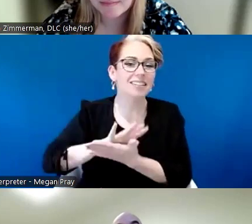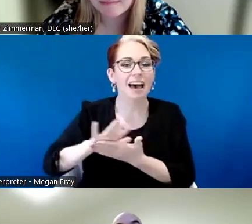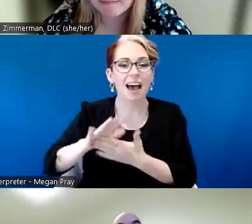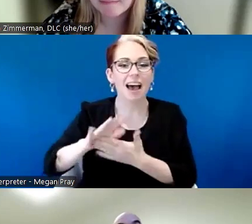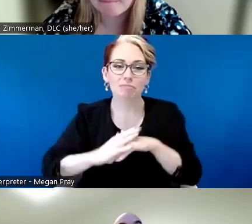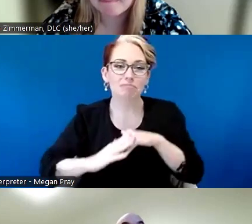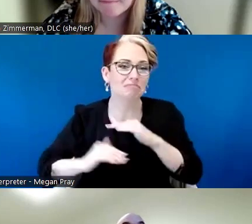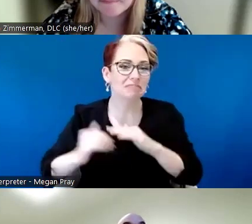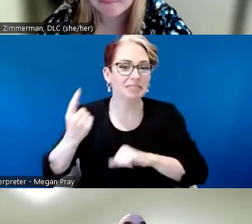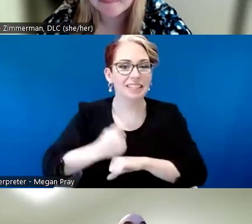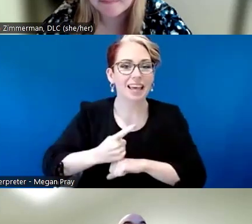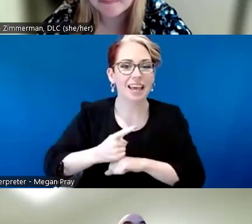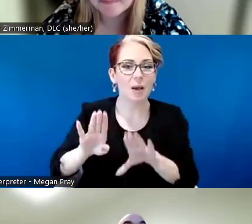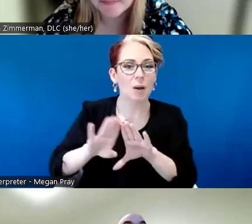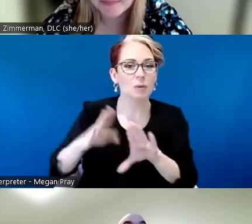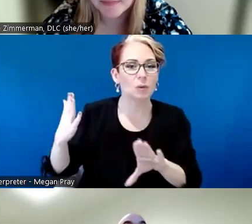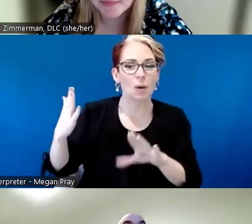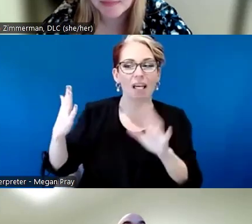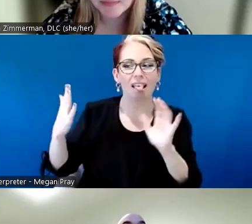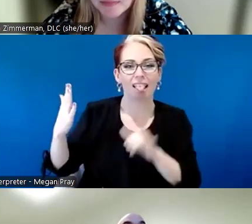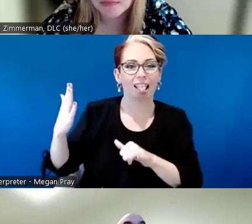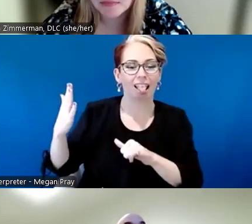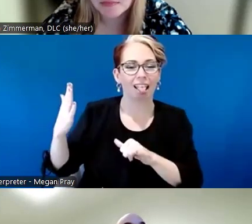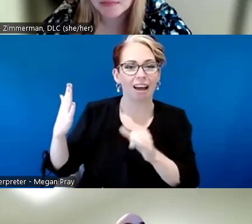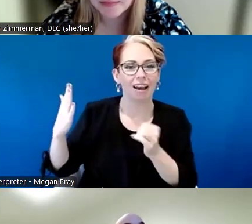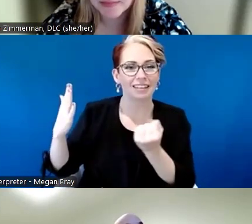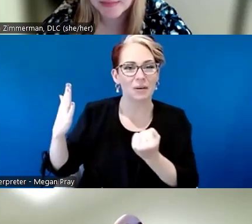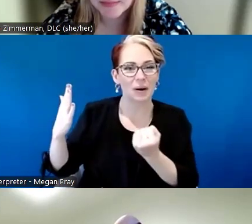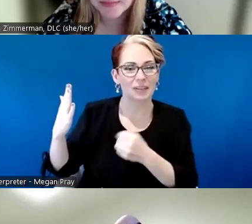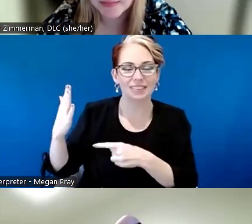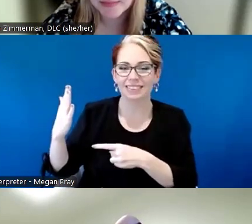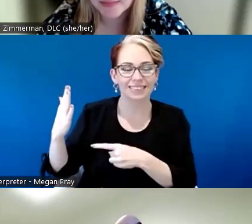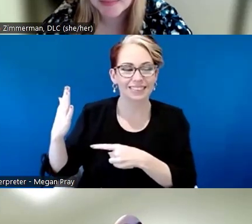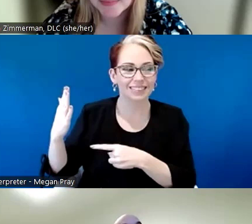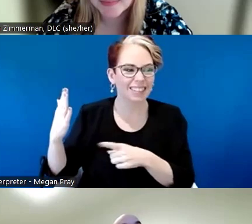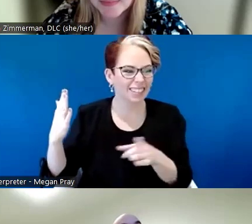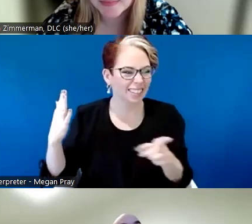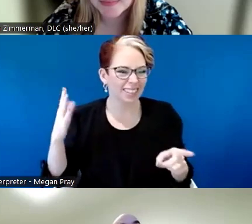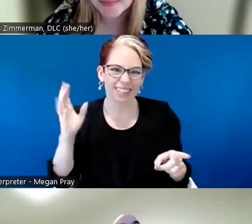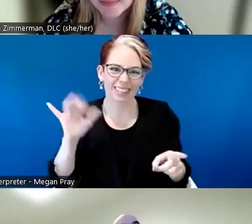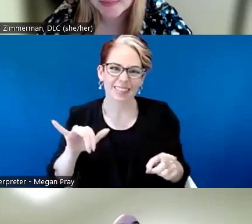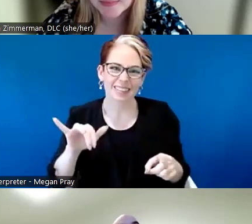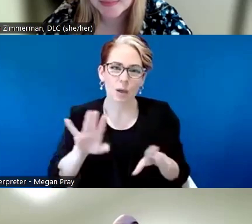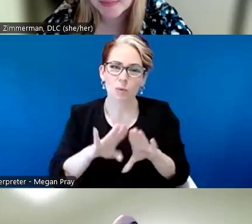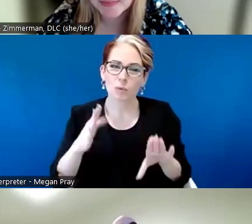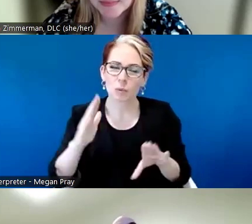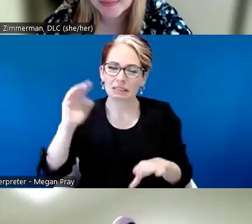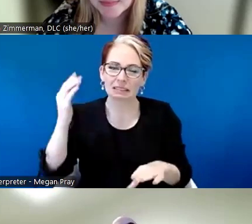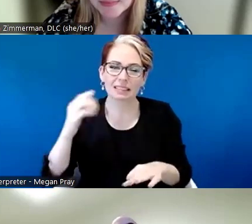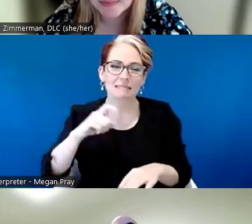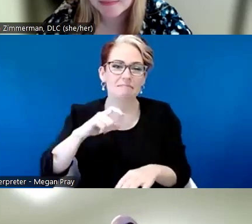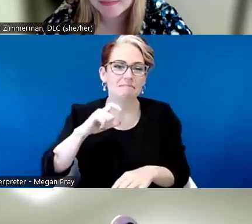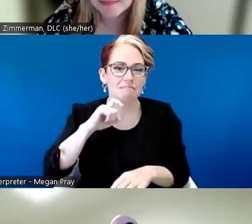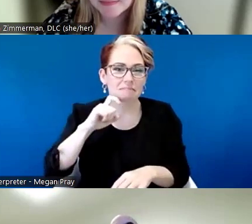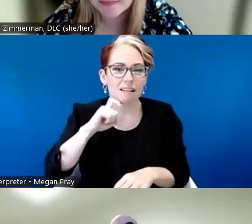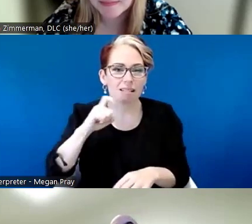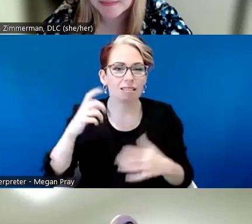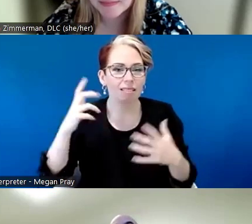door. So this particular door looks like it's made of metal, looks like it's quite heavy. If this door is